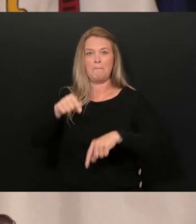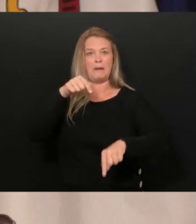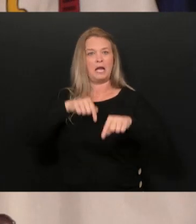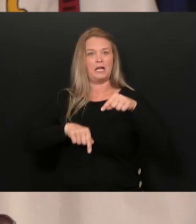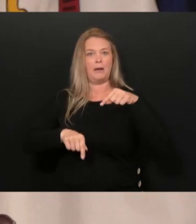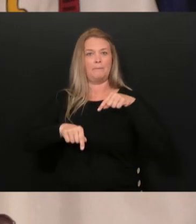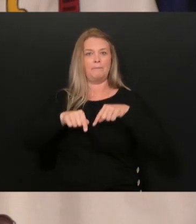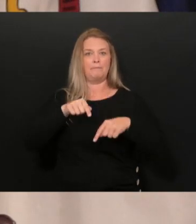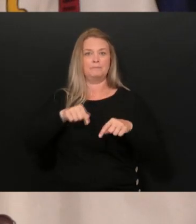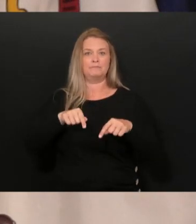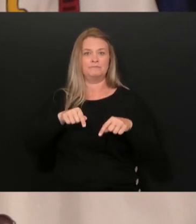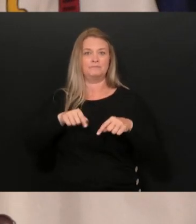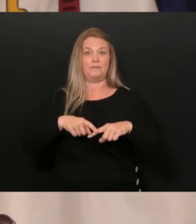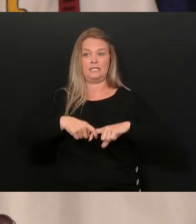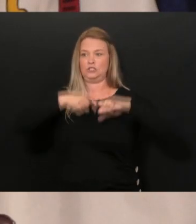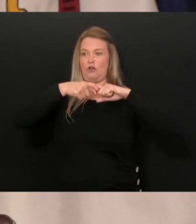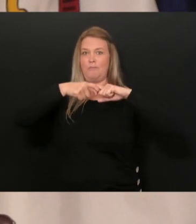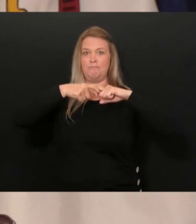be,